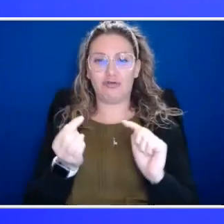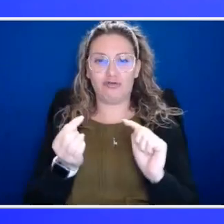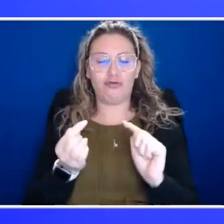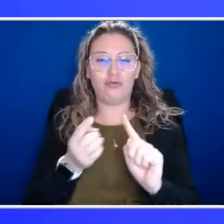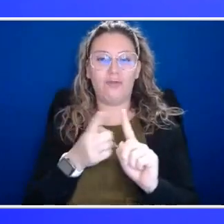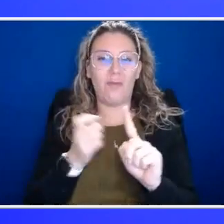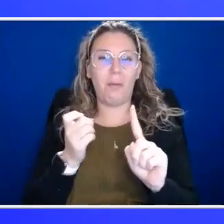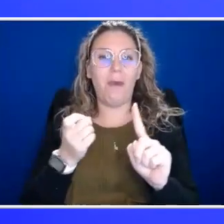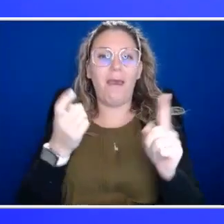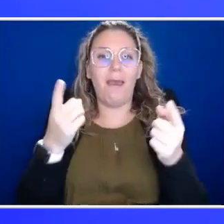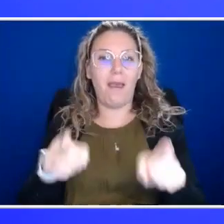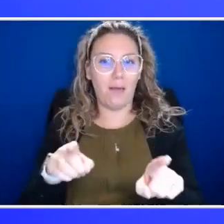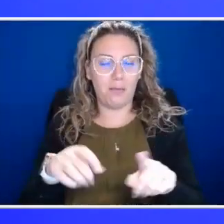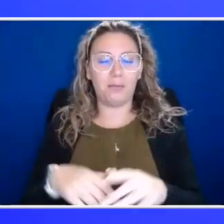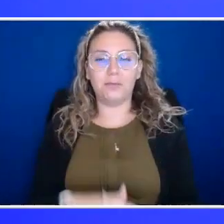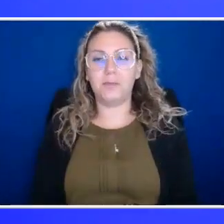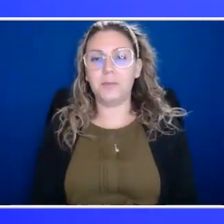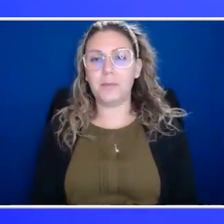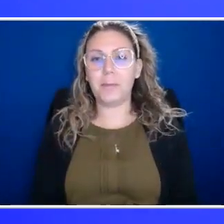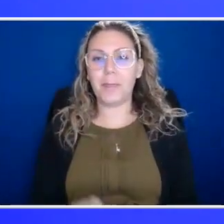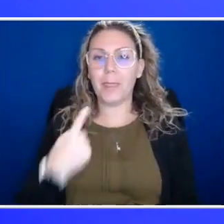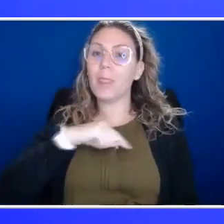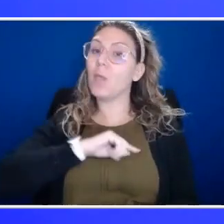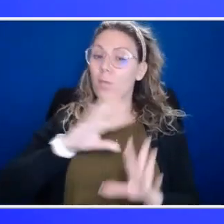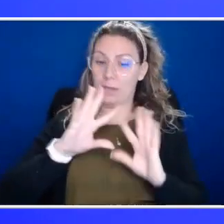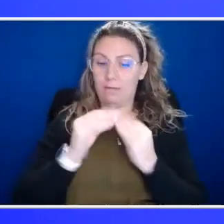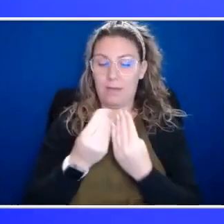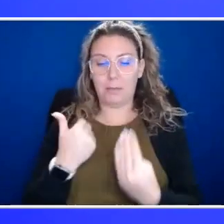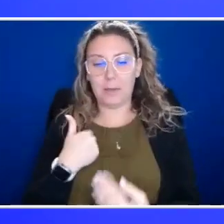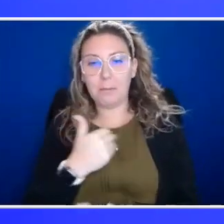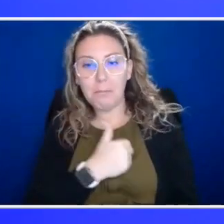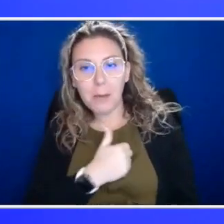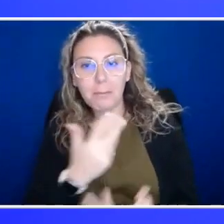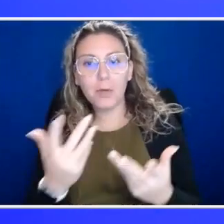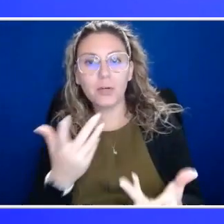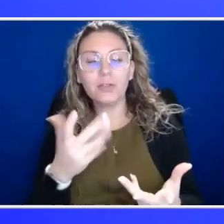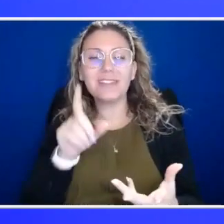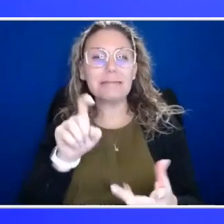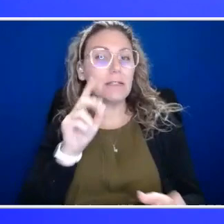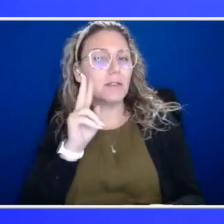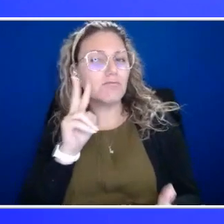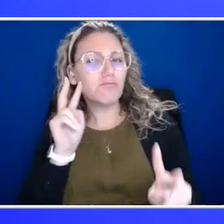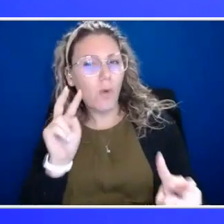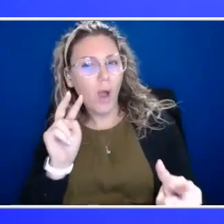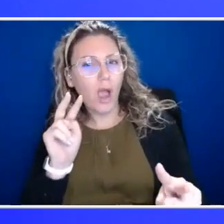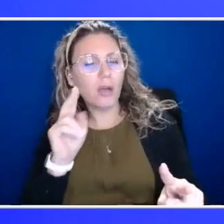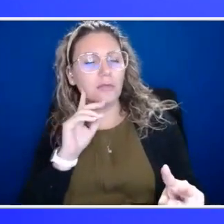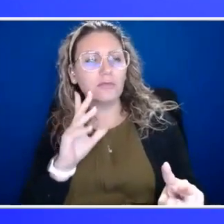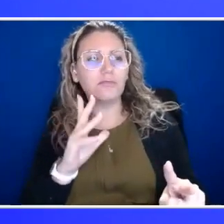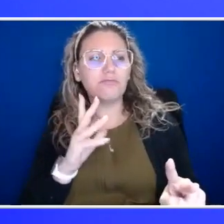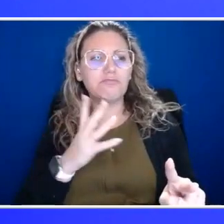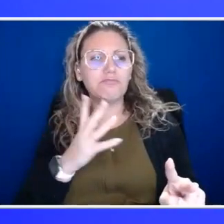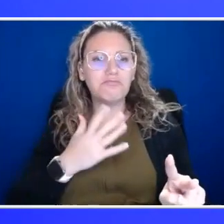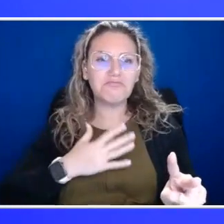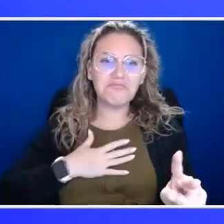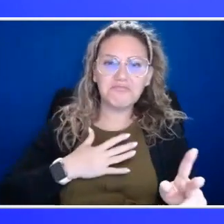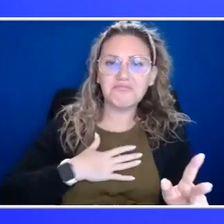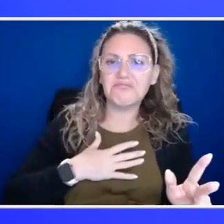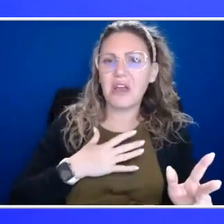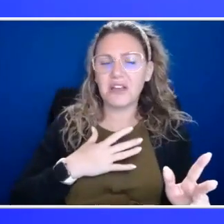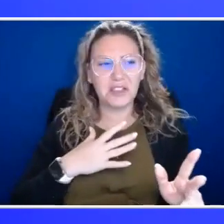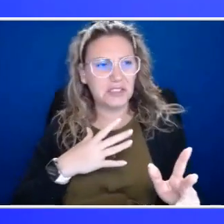so, you know, we as family members really need to keep an eye out for, gosh, is my loved ones, is the way they're